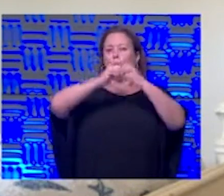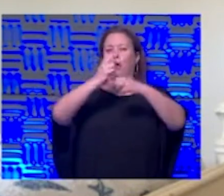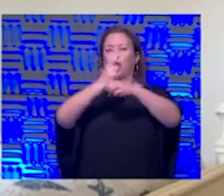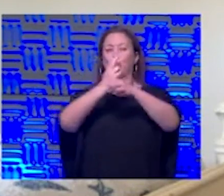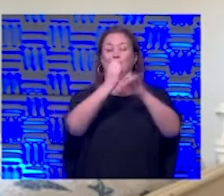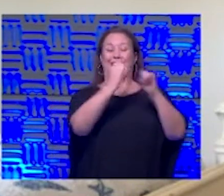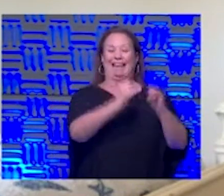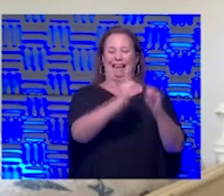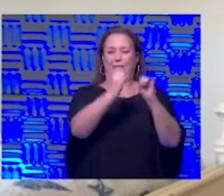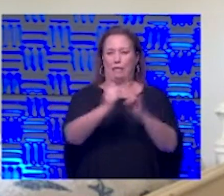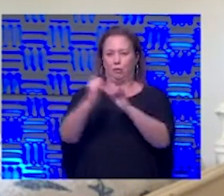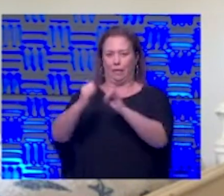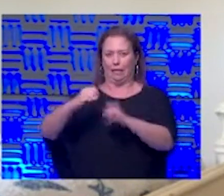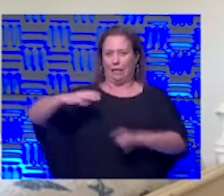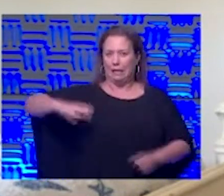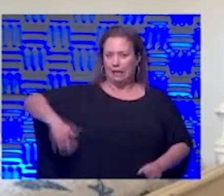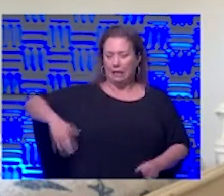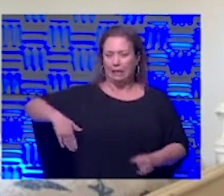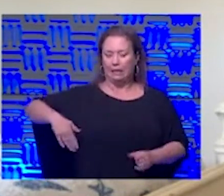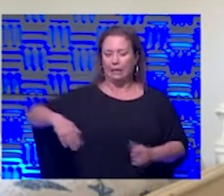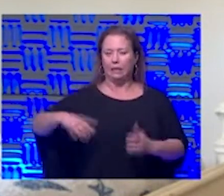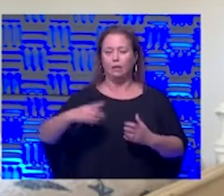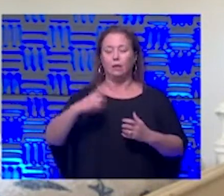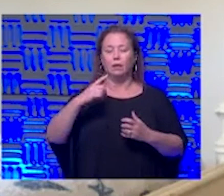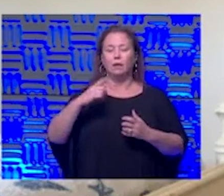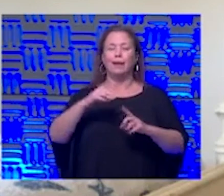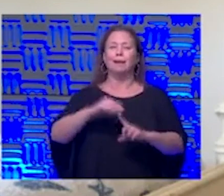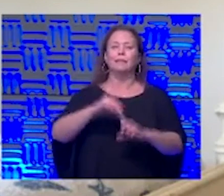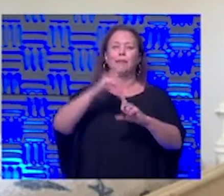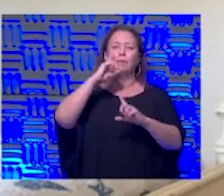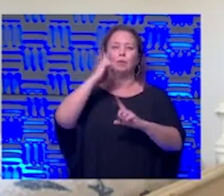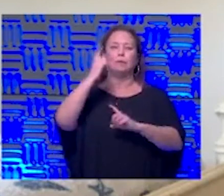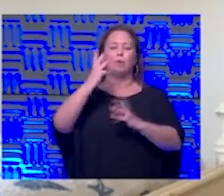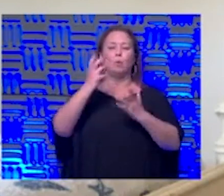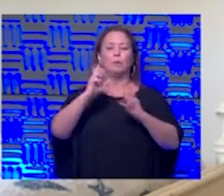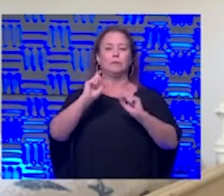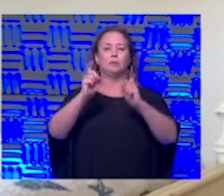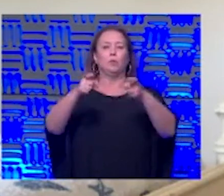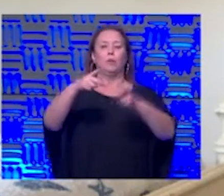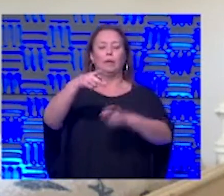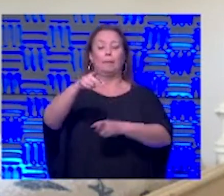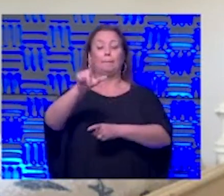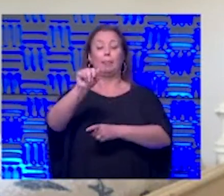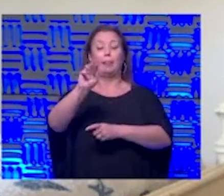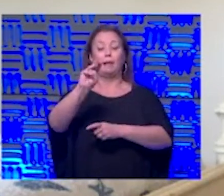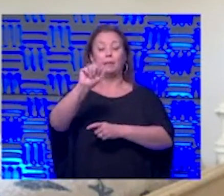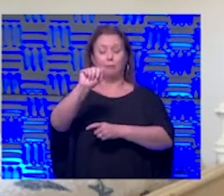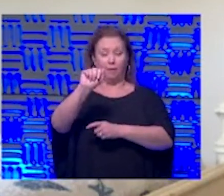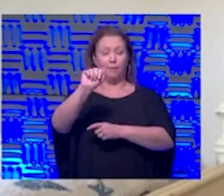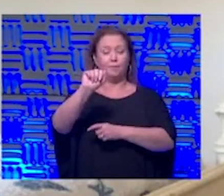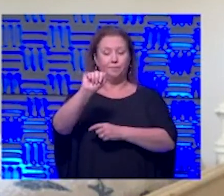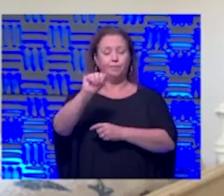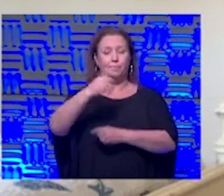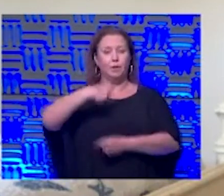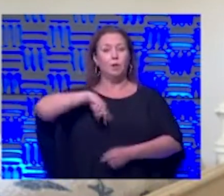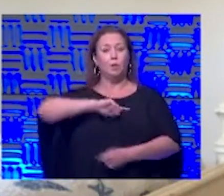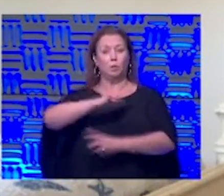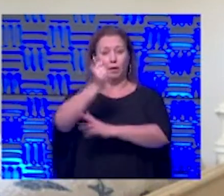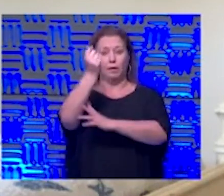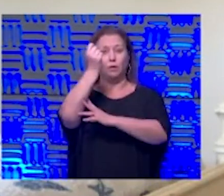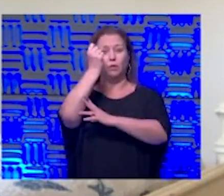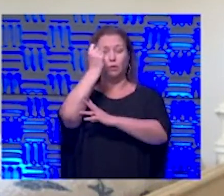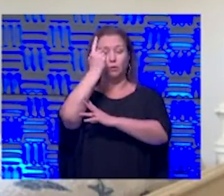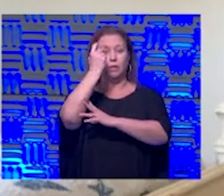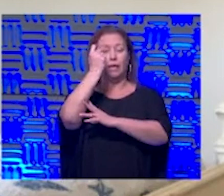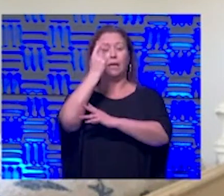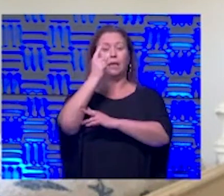level yet, other than, say, for somebody who wants to donate plasma. We do understand, and there has been a